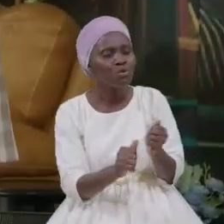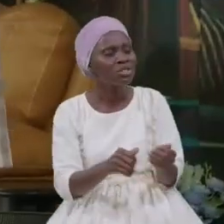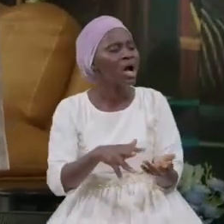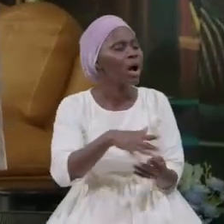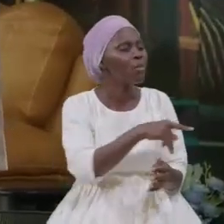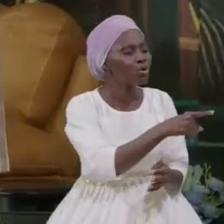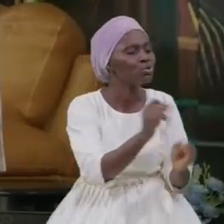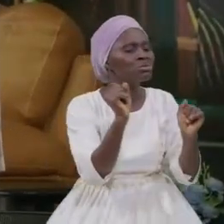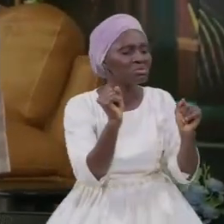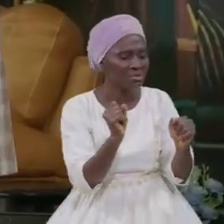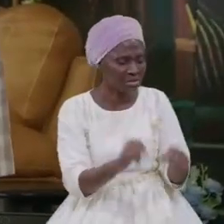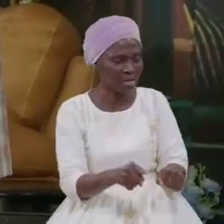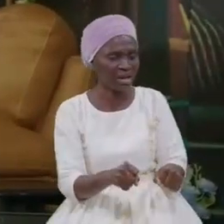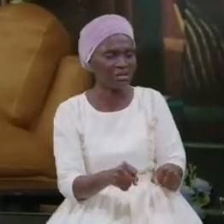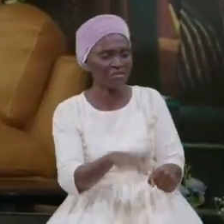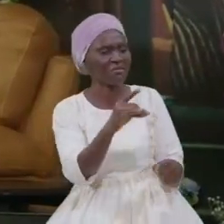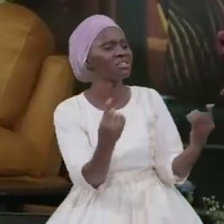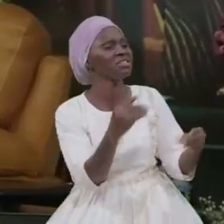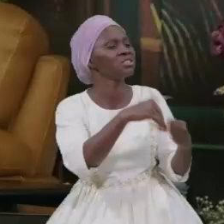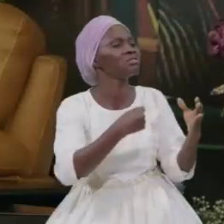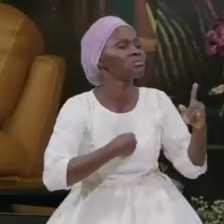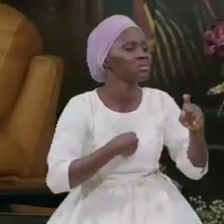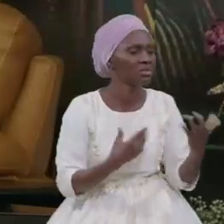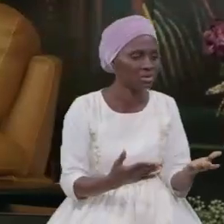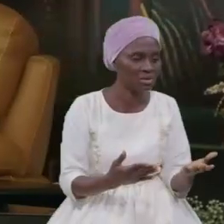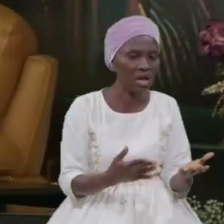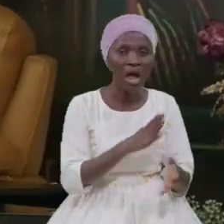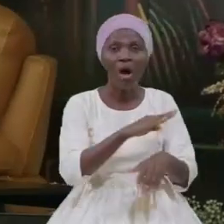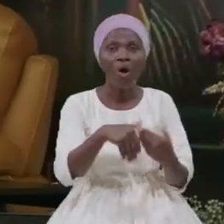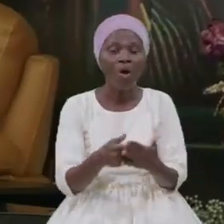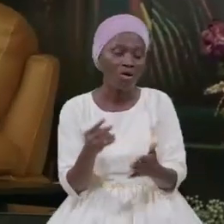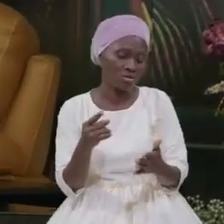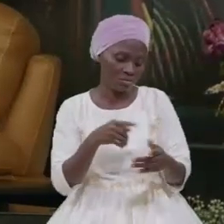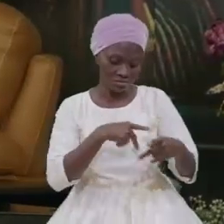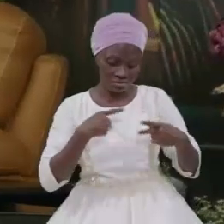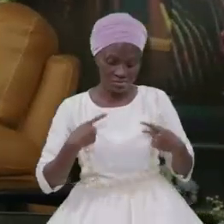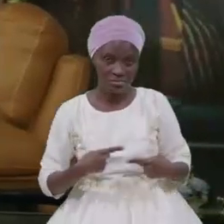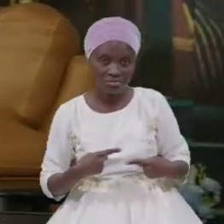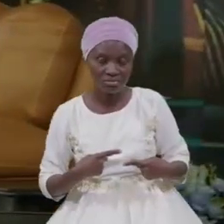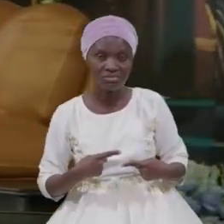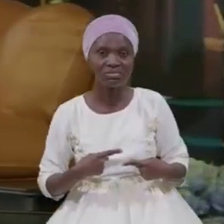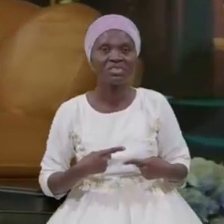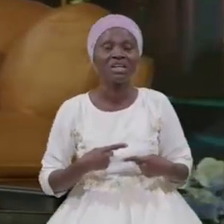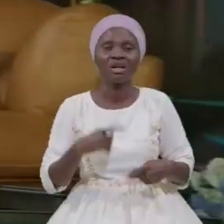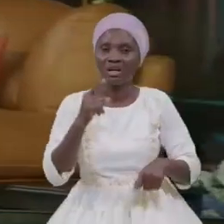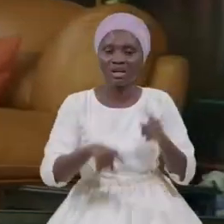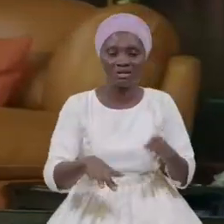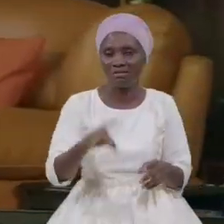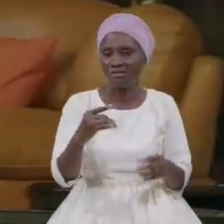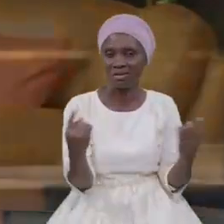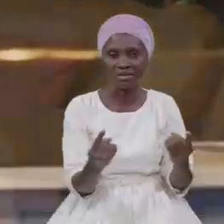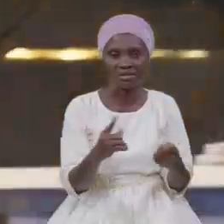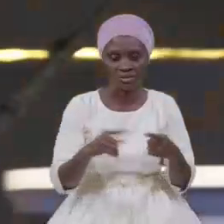Sadducees, they could not find one sin to condemn him for. And because of the one up